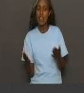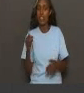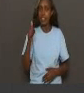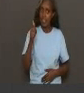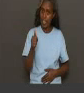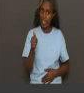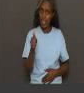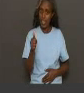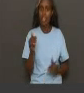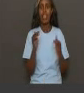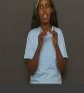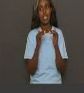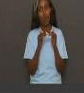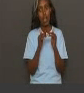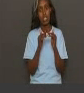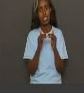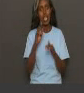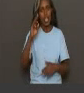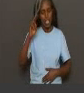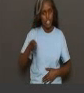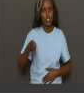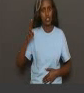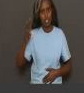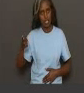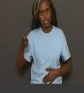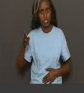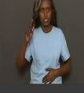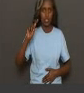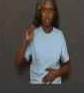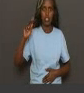A equals HHTH,